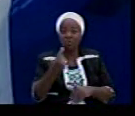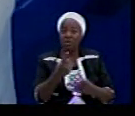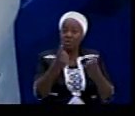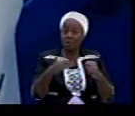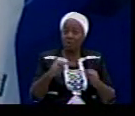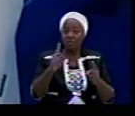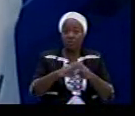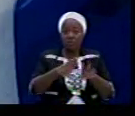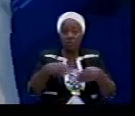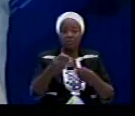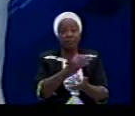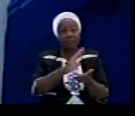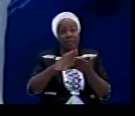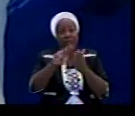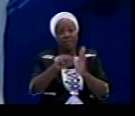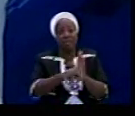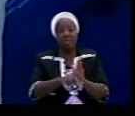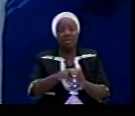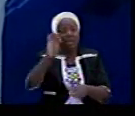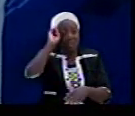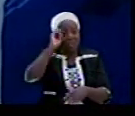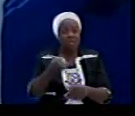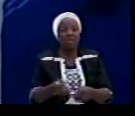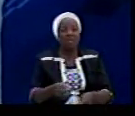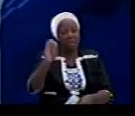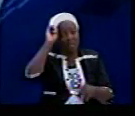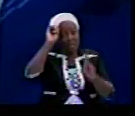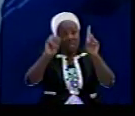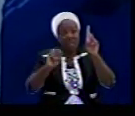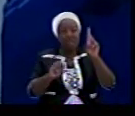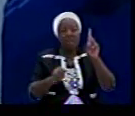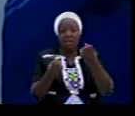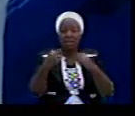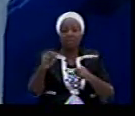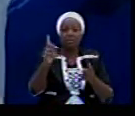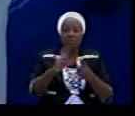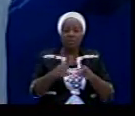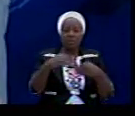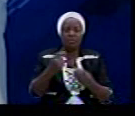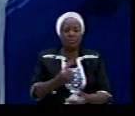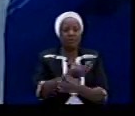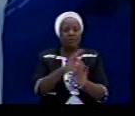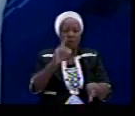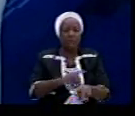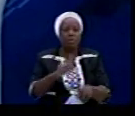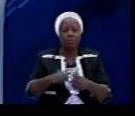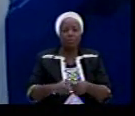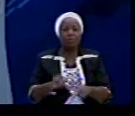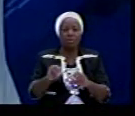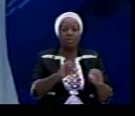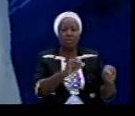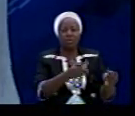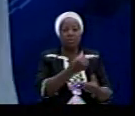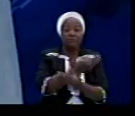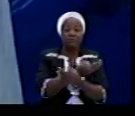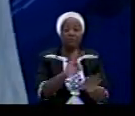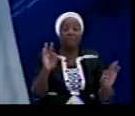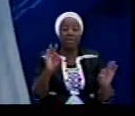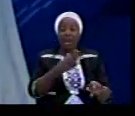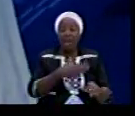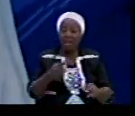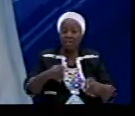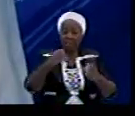give you forgiveness, he came to give you freedom, to set you free. And the power